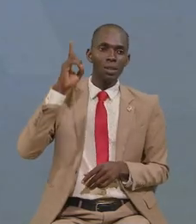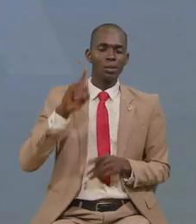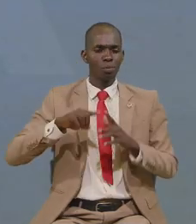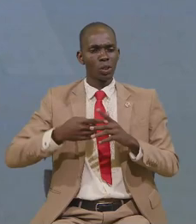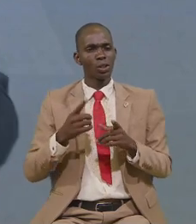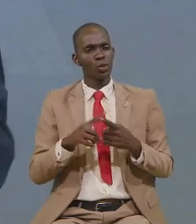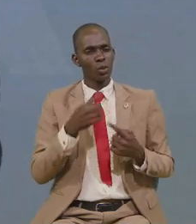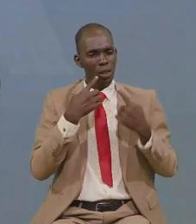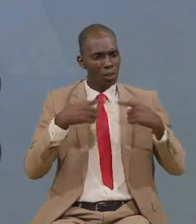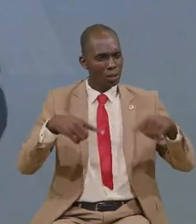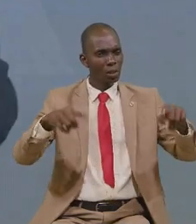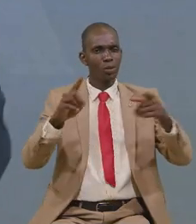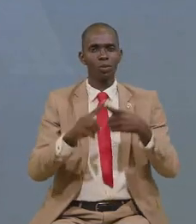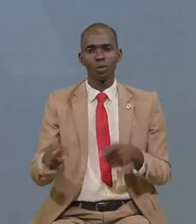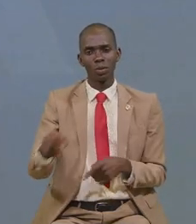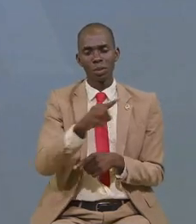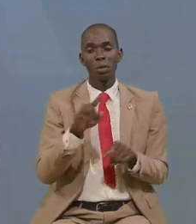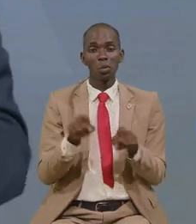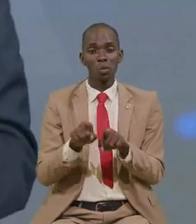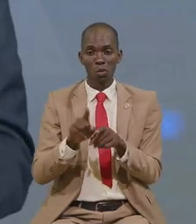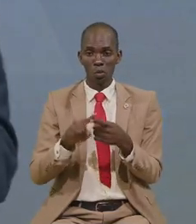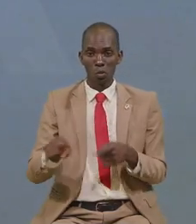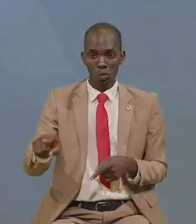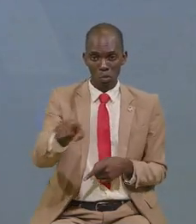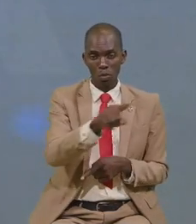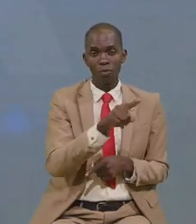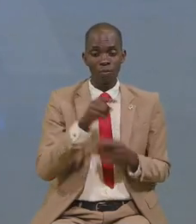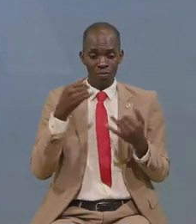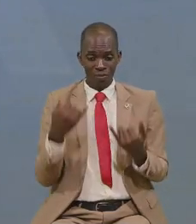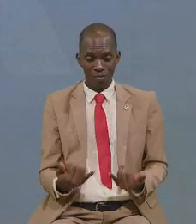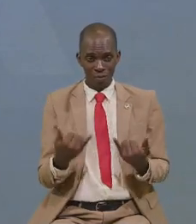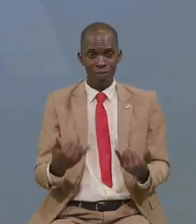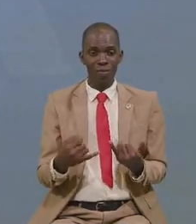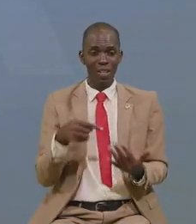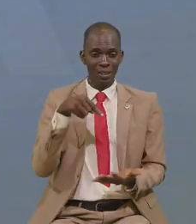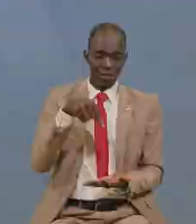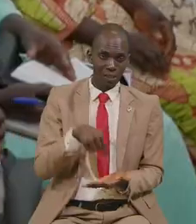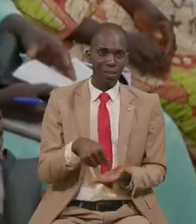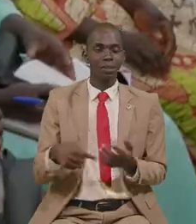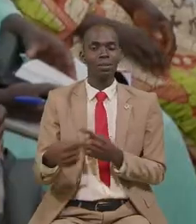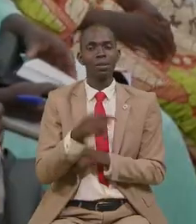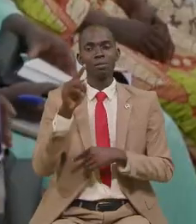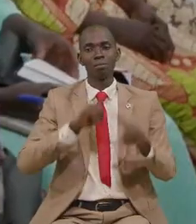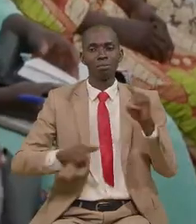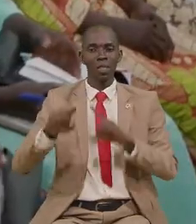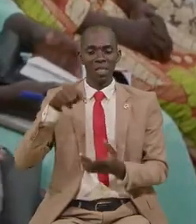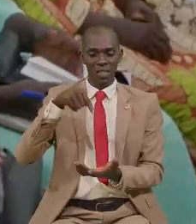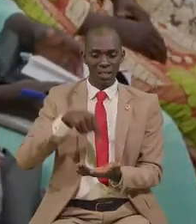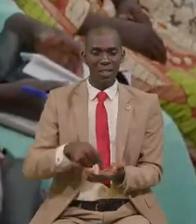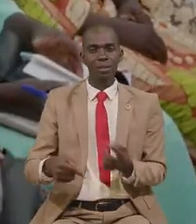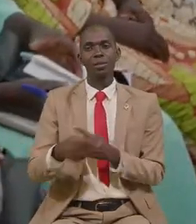he begins to say unto you, this day, somebody shout this day. If